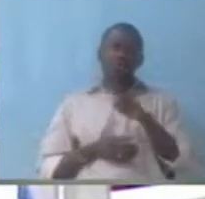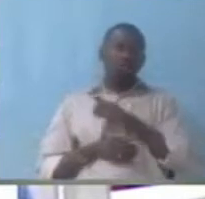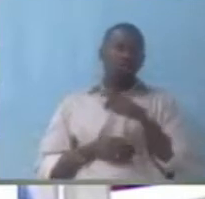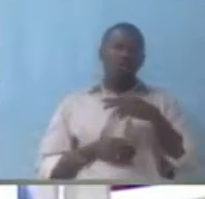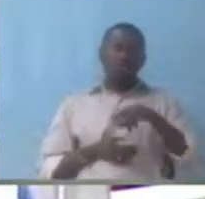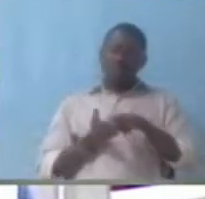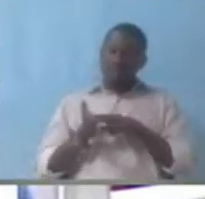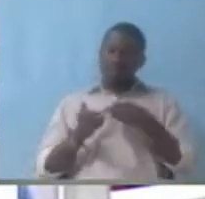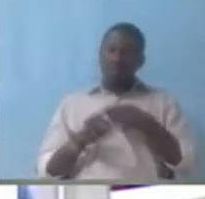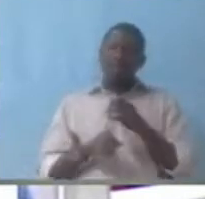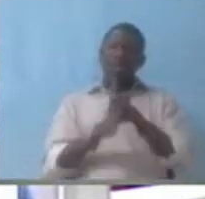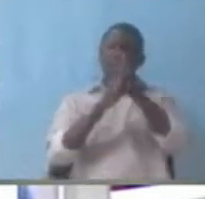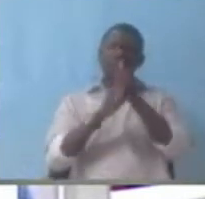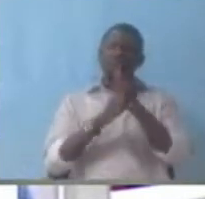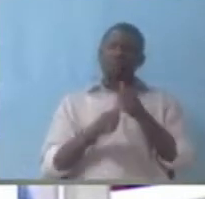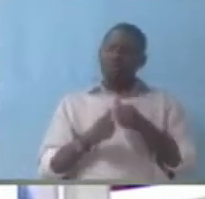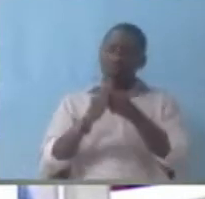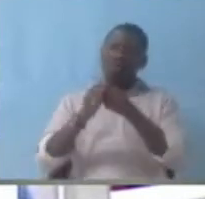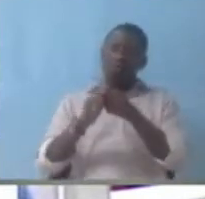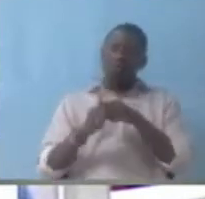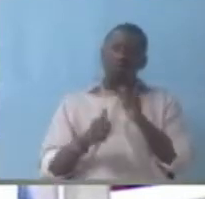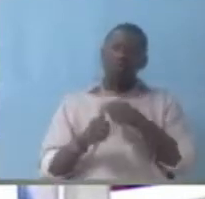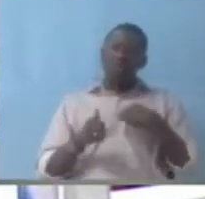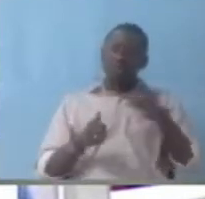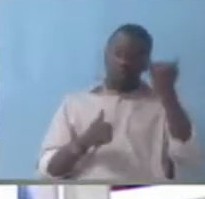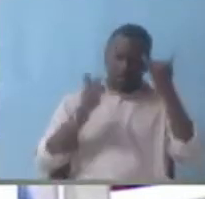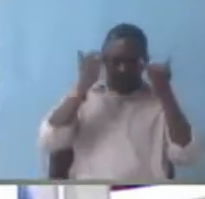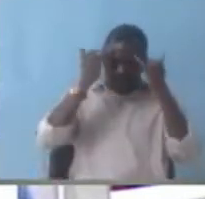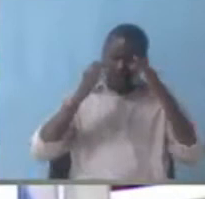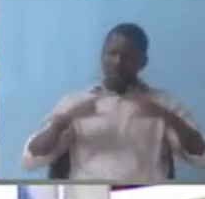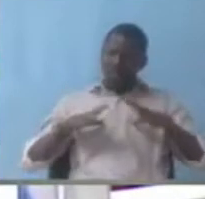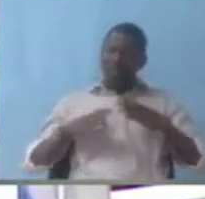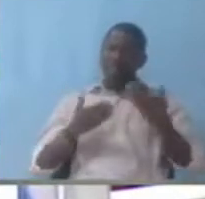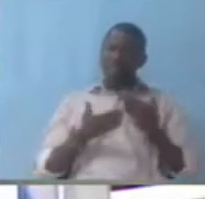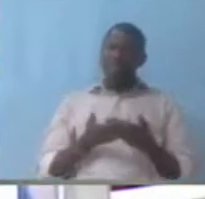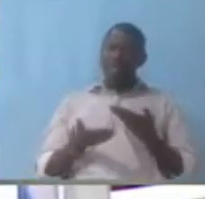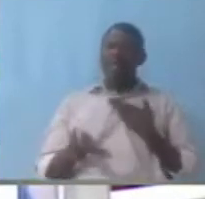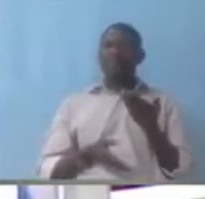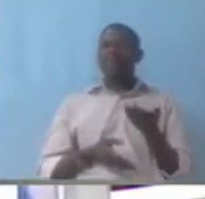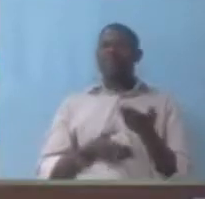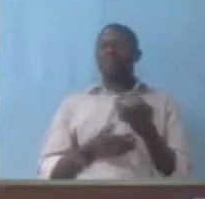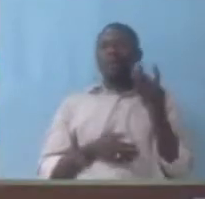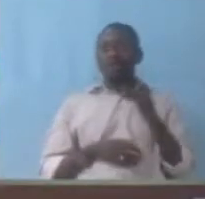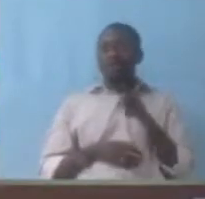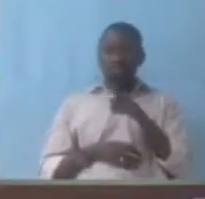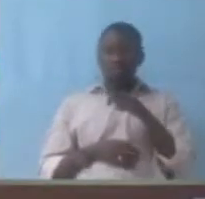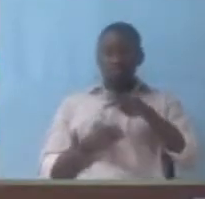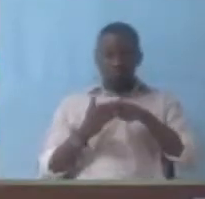blueprint. Hanide Imansula Ntela Makoiro La Purkabula Itela Kuparendri Munoma. If you mean, did